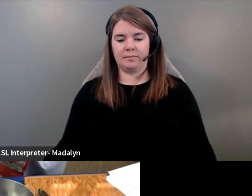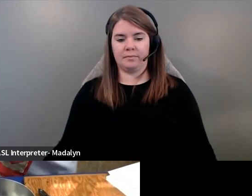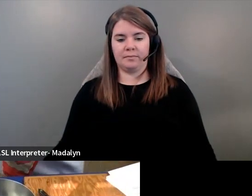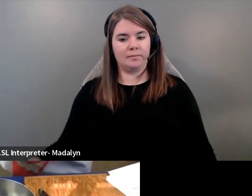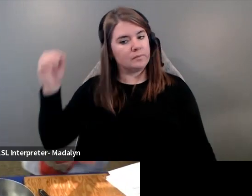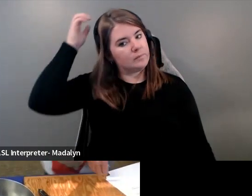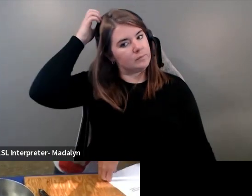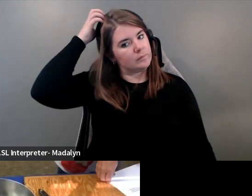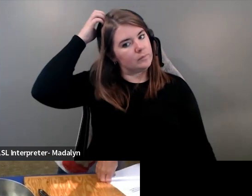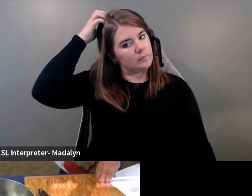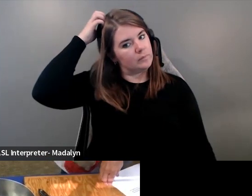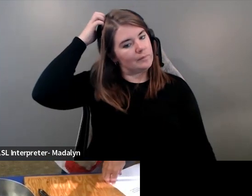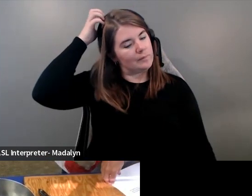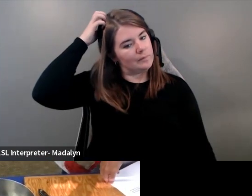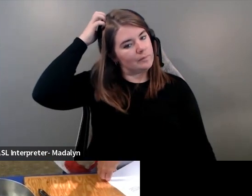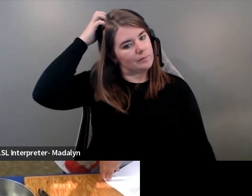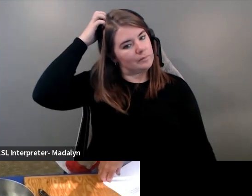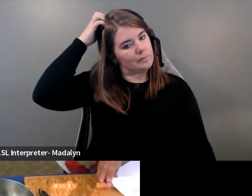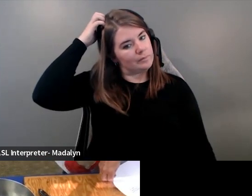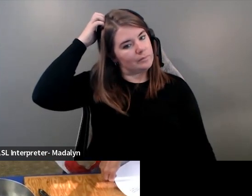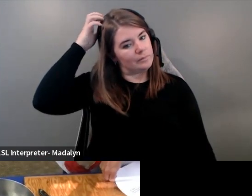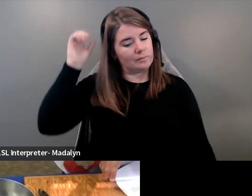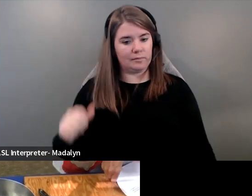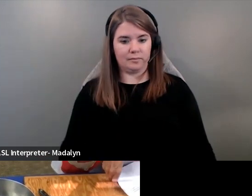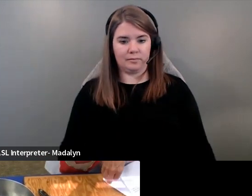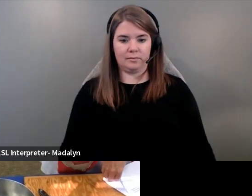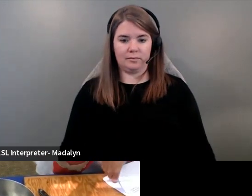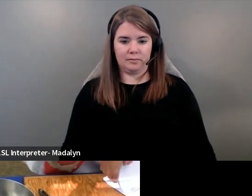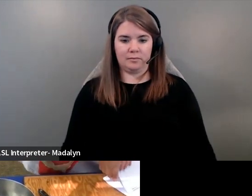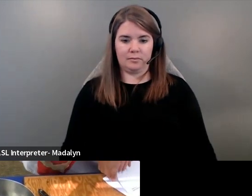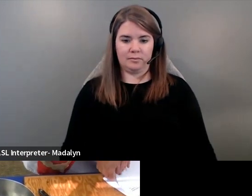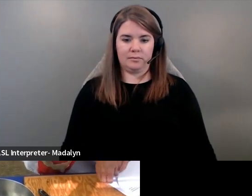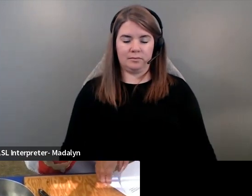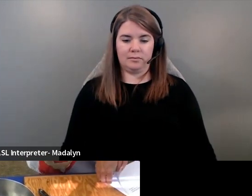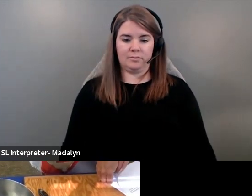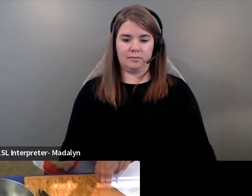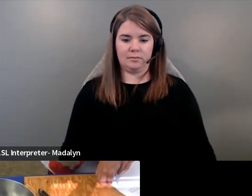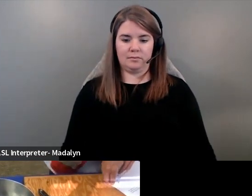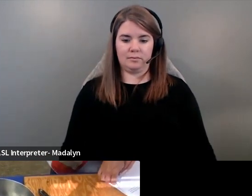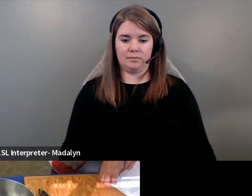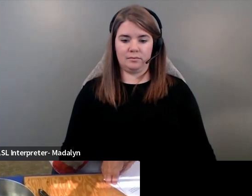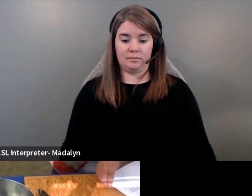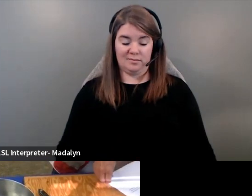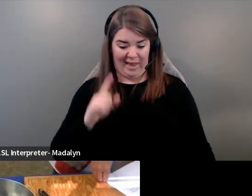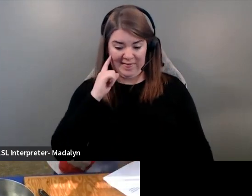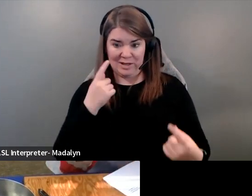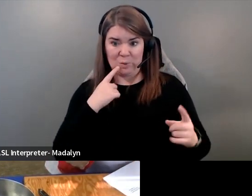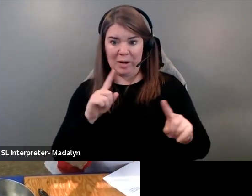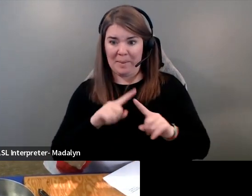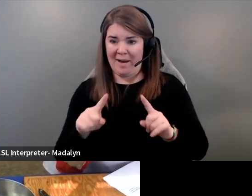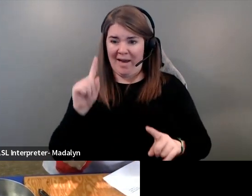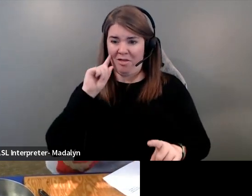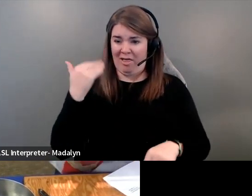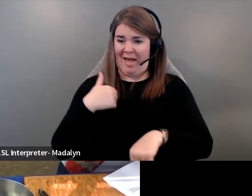I can get this one going. It's working. It's just, I feel like it was hotter last time I did this. So